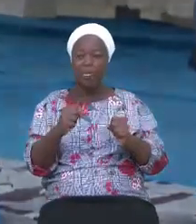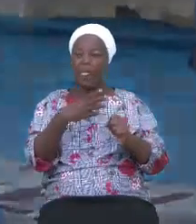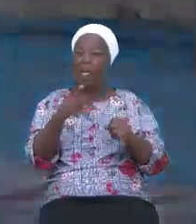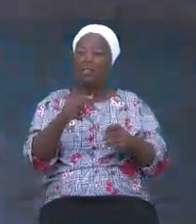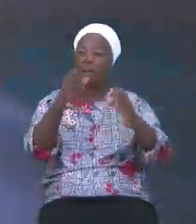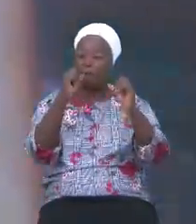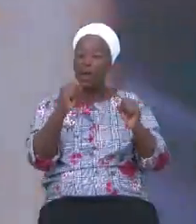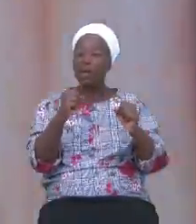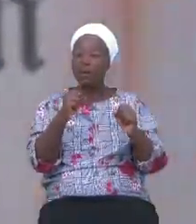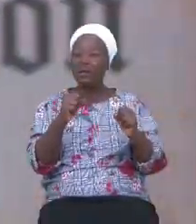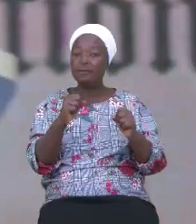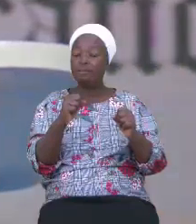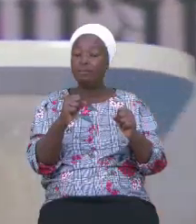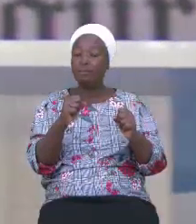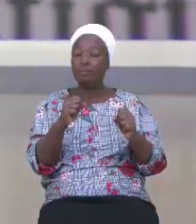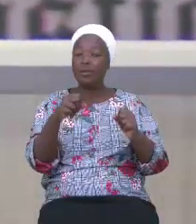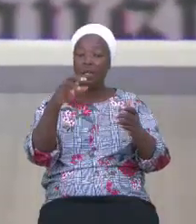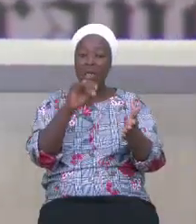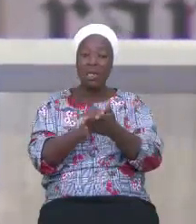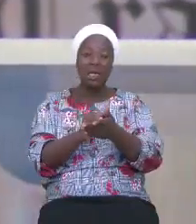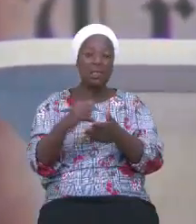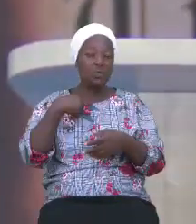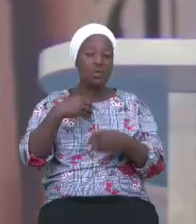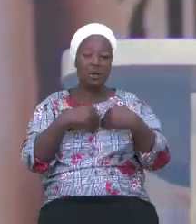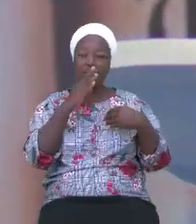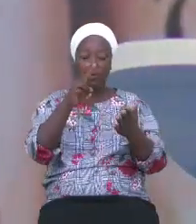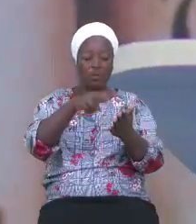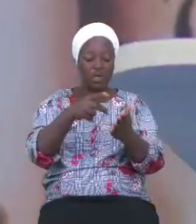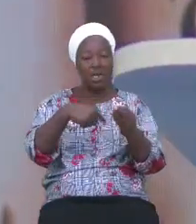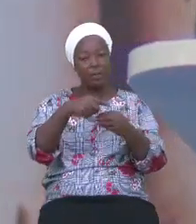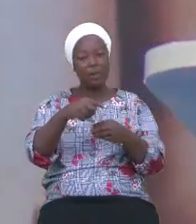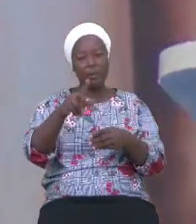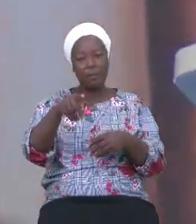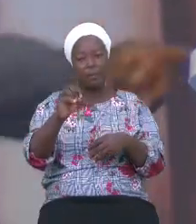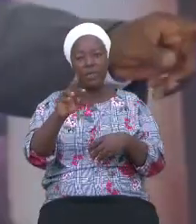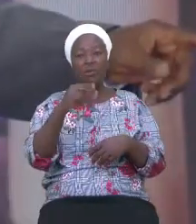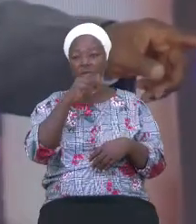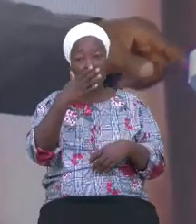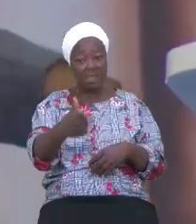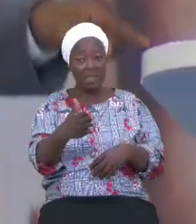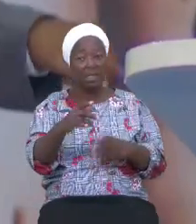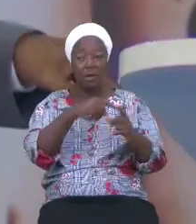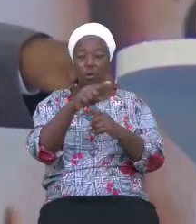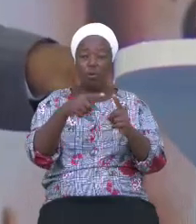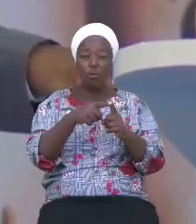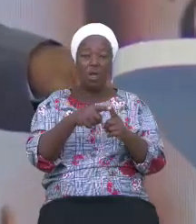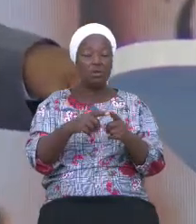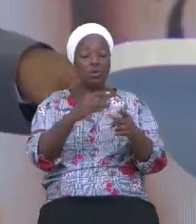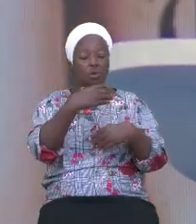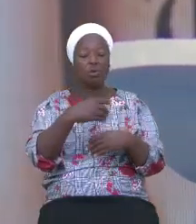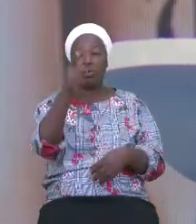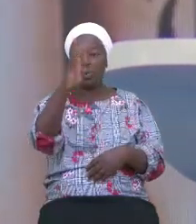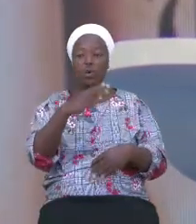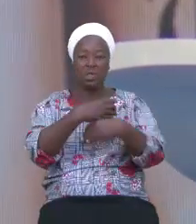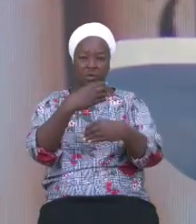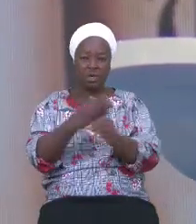power that we've been reading about, Peter was not there when God created